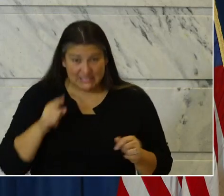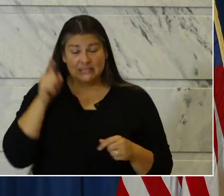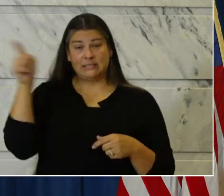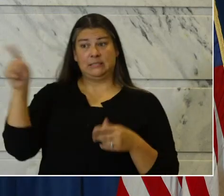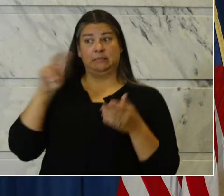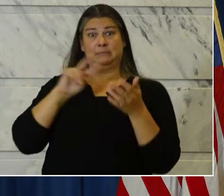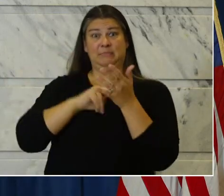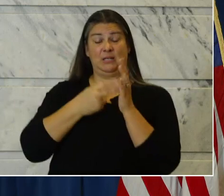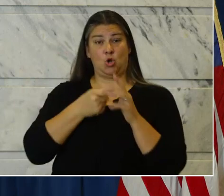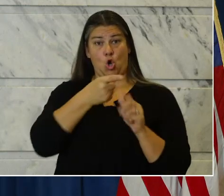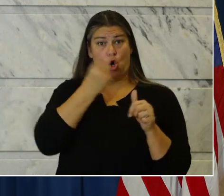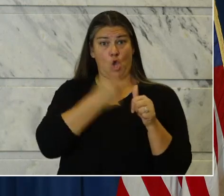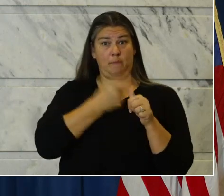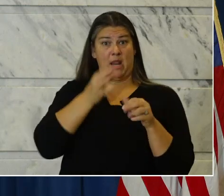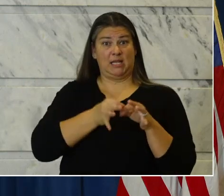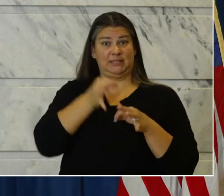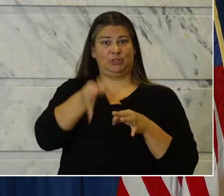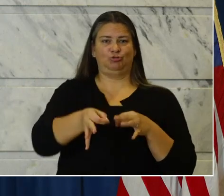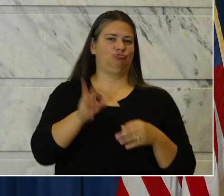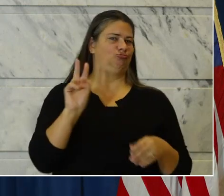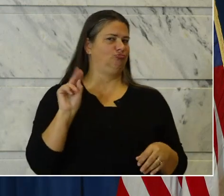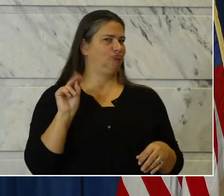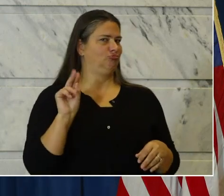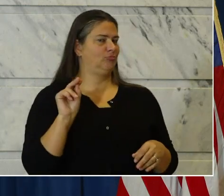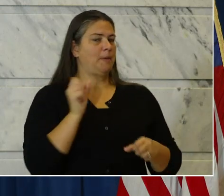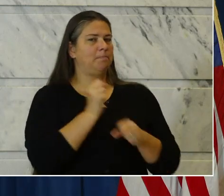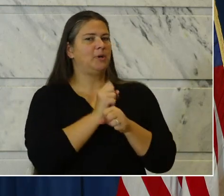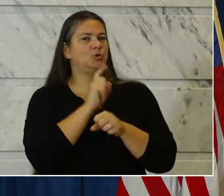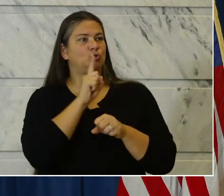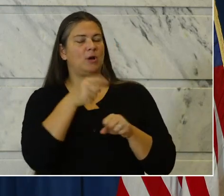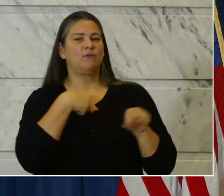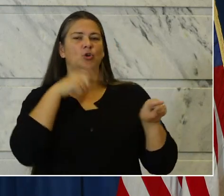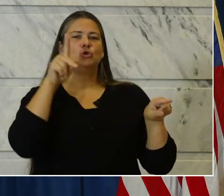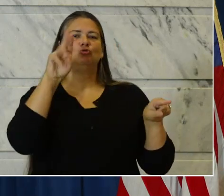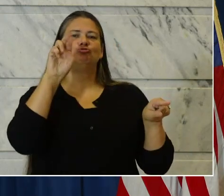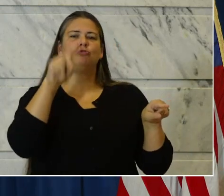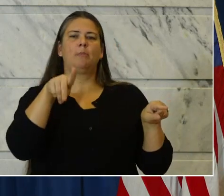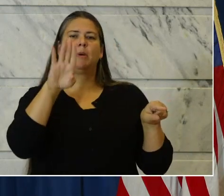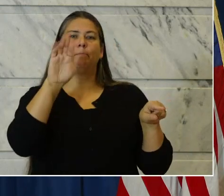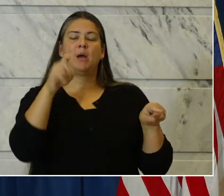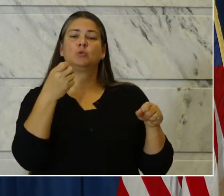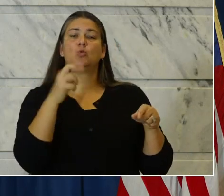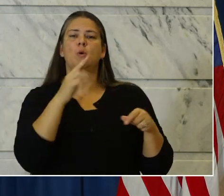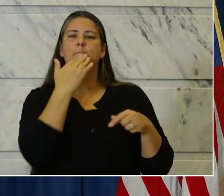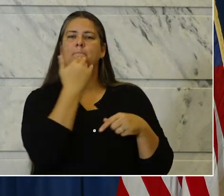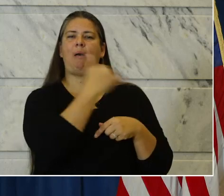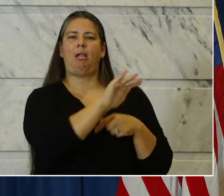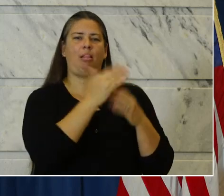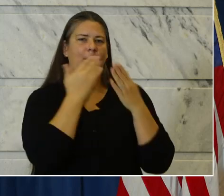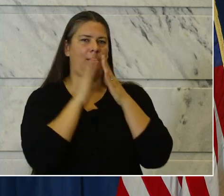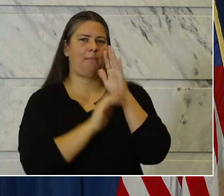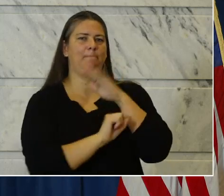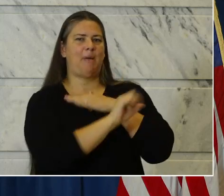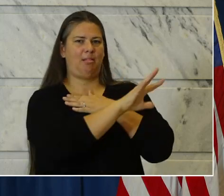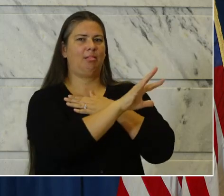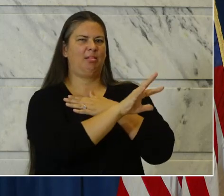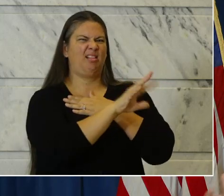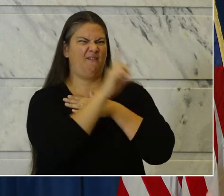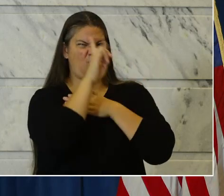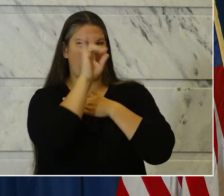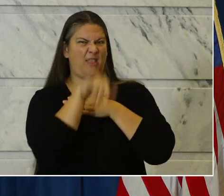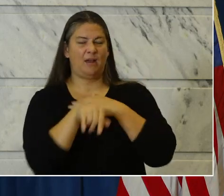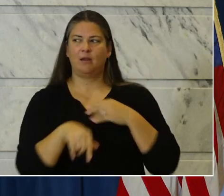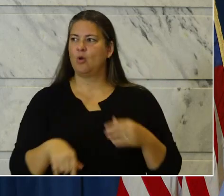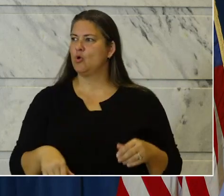extend, so make sure that either by that drop box or by mail that you get that done. This would be great. You could